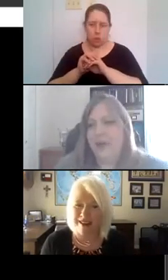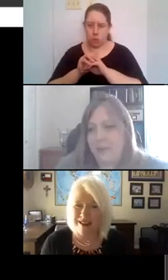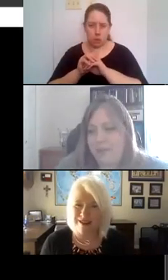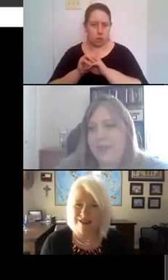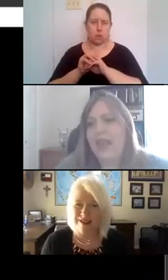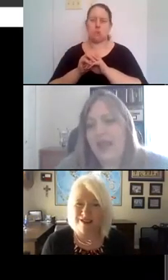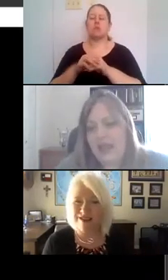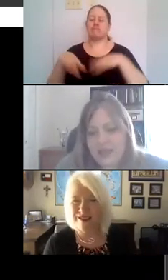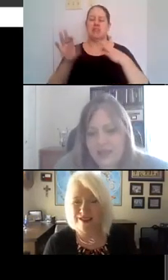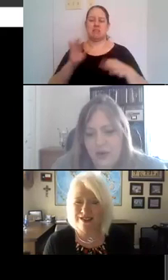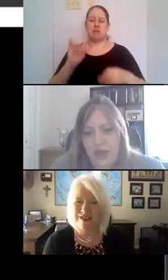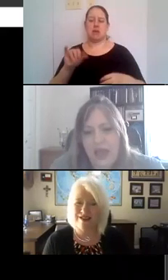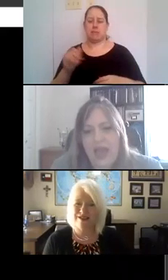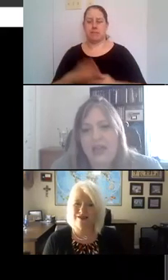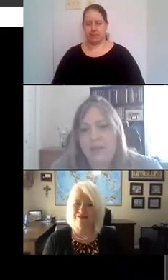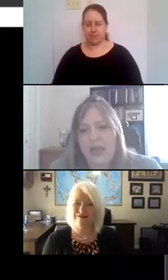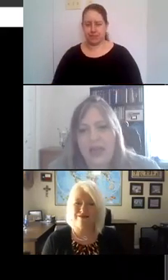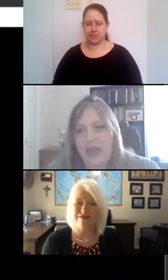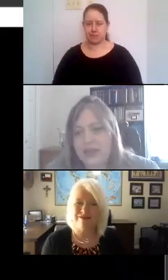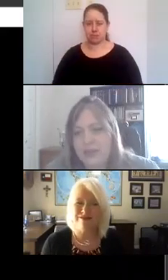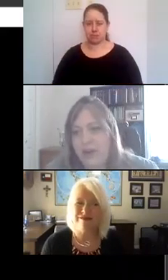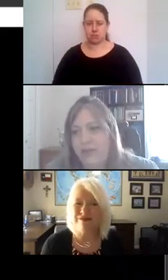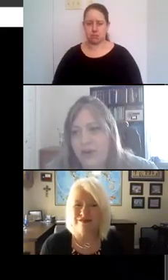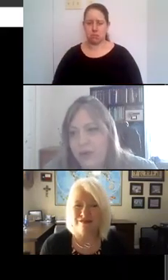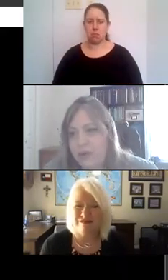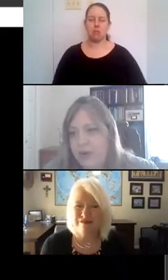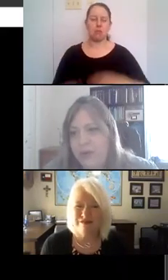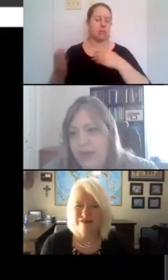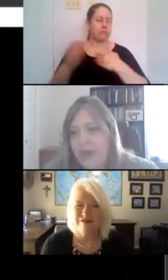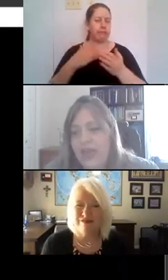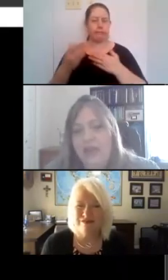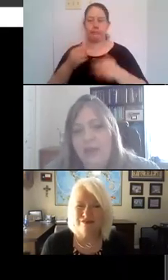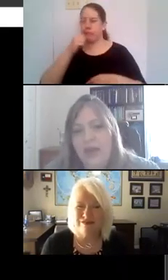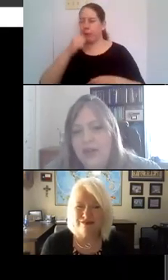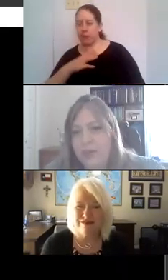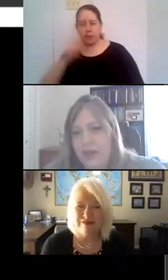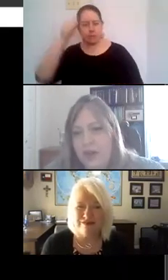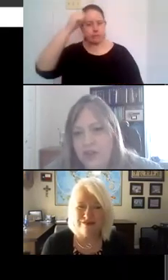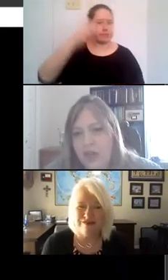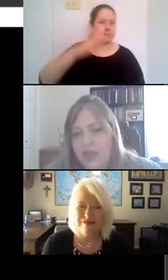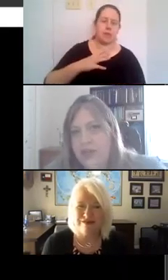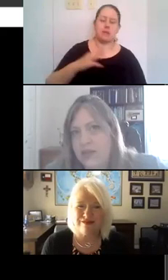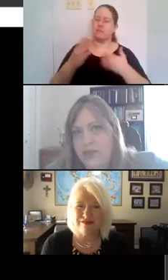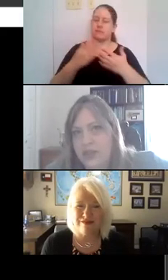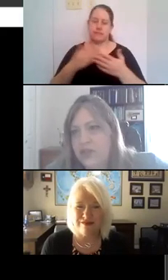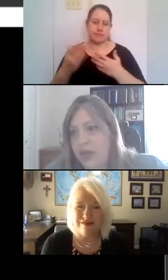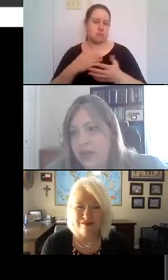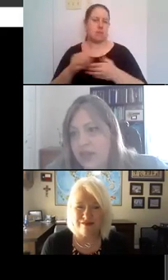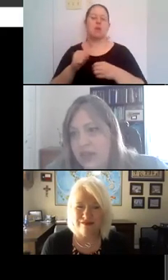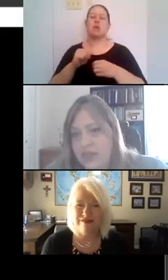that piece. Yeah, so anybody, it doesn't matter if you're a woman or a man, anybody that has been in our trainings